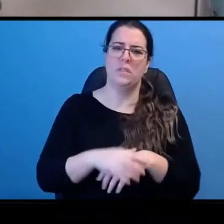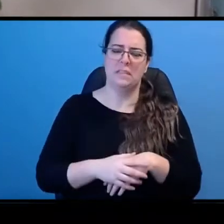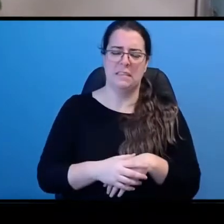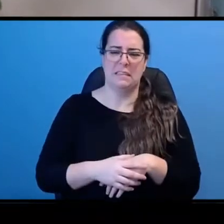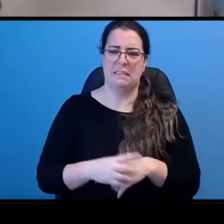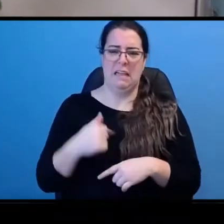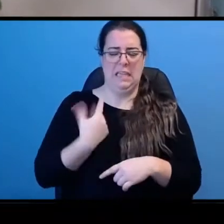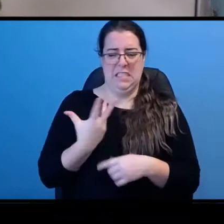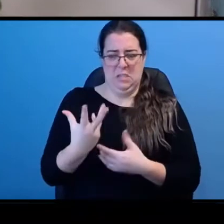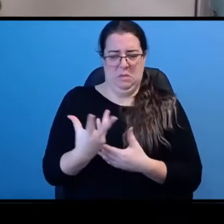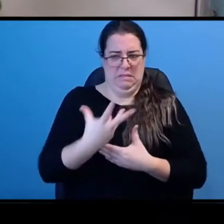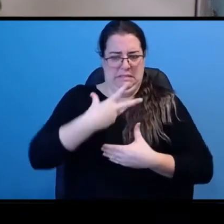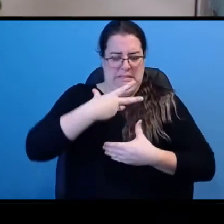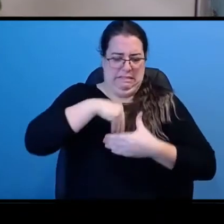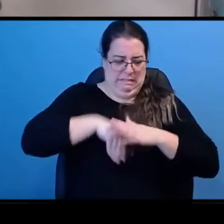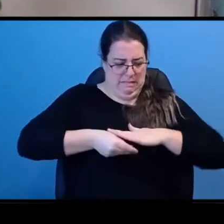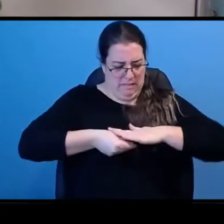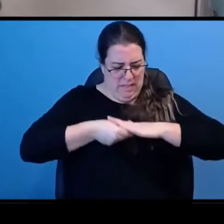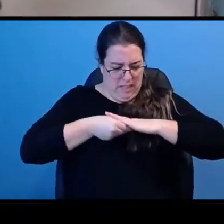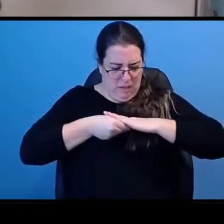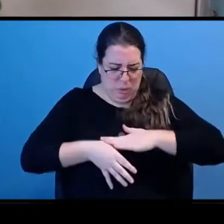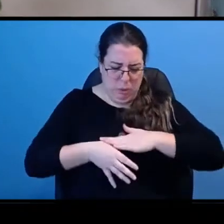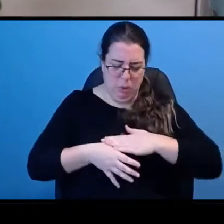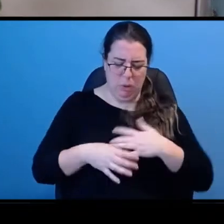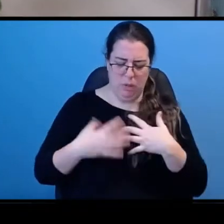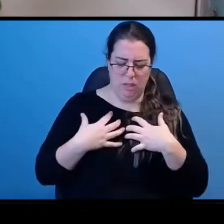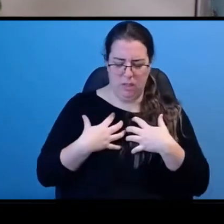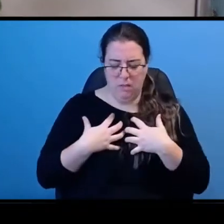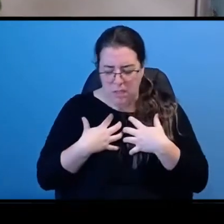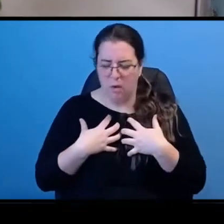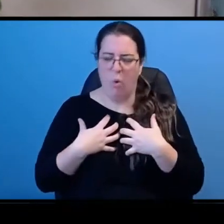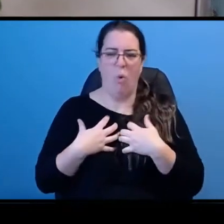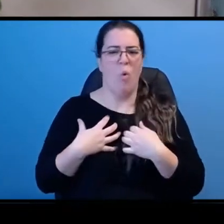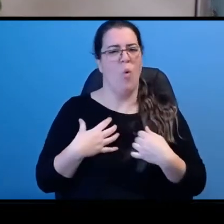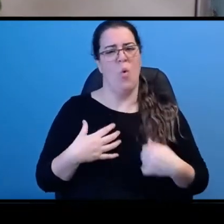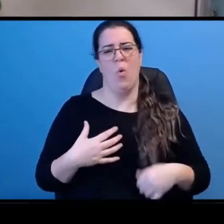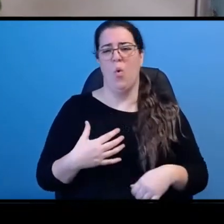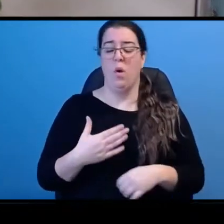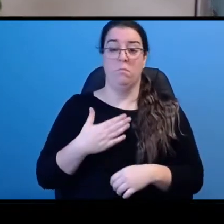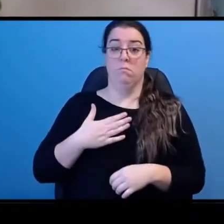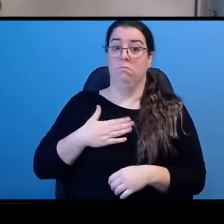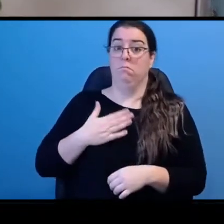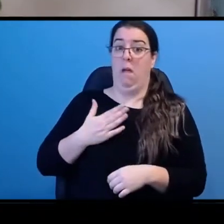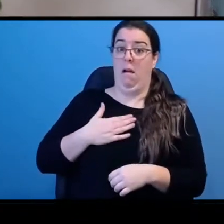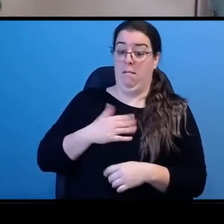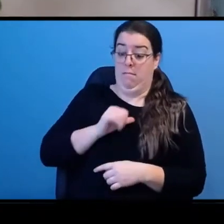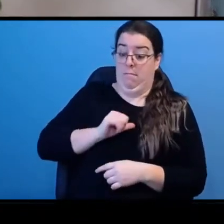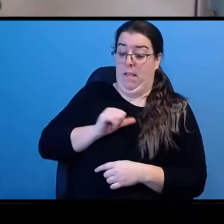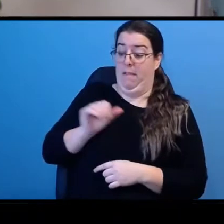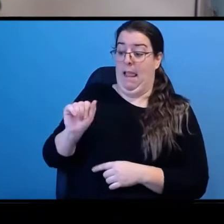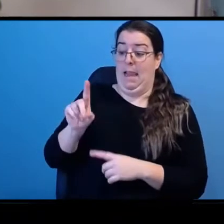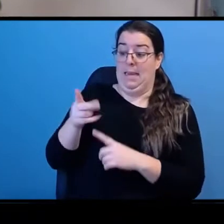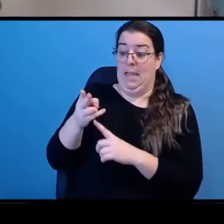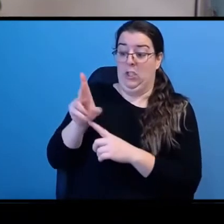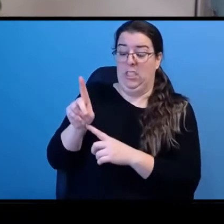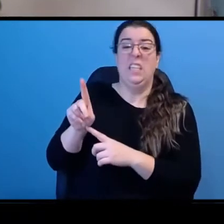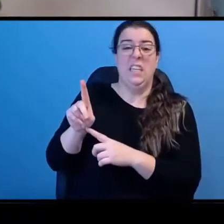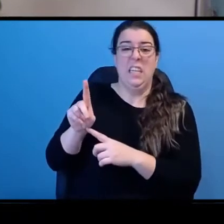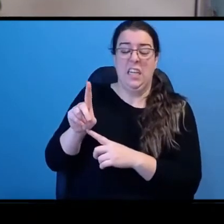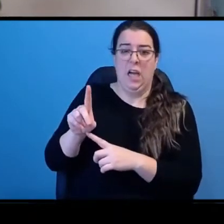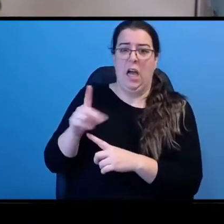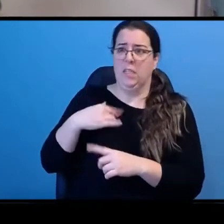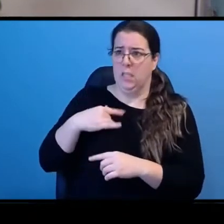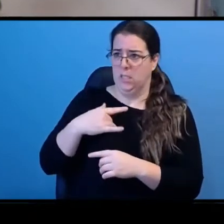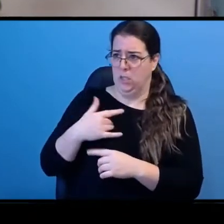my ADHD, is that rejection wounds me so badly. Like if I'm like, hey, do you want sugar